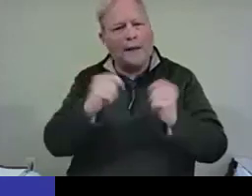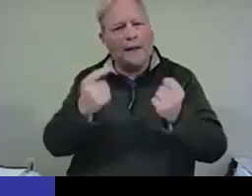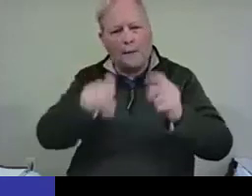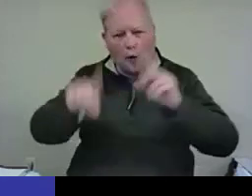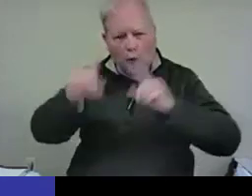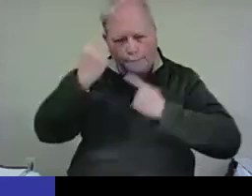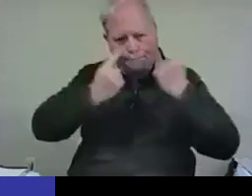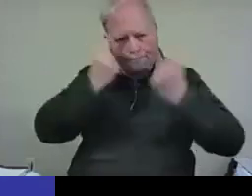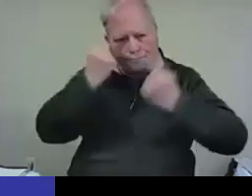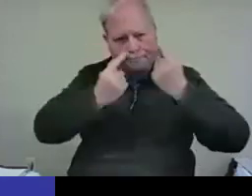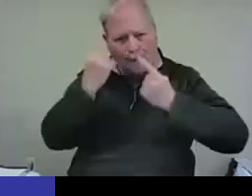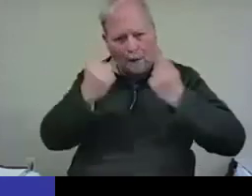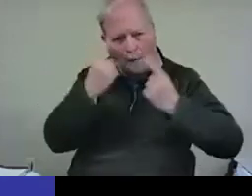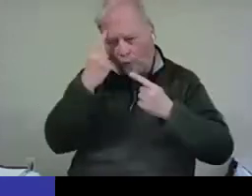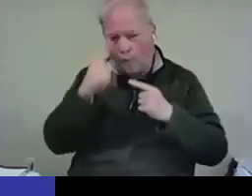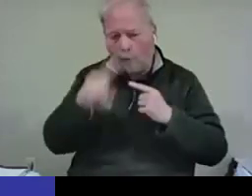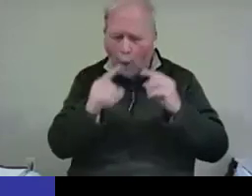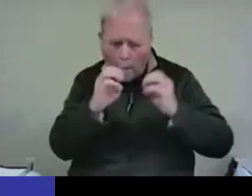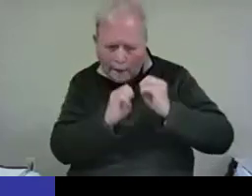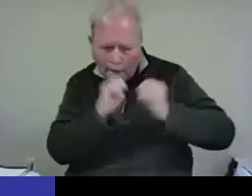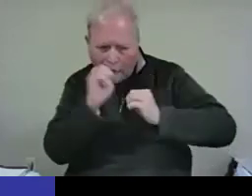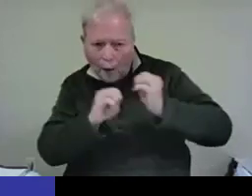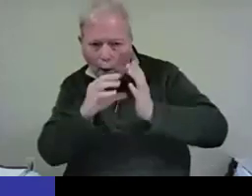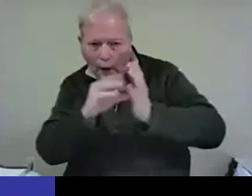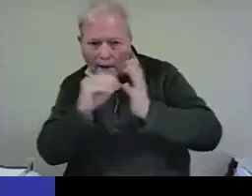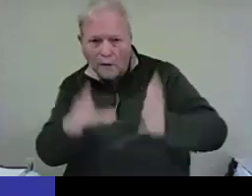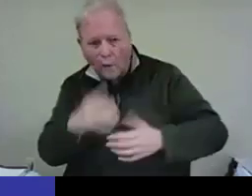for a potential emotional behavioral learning disability.